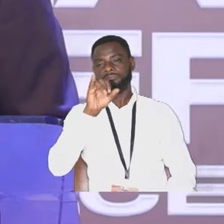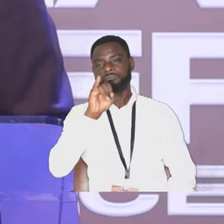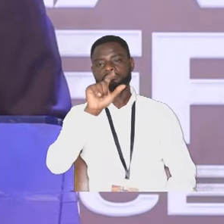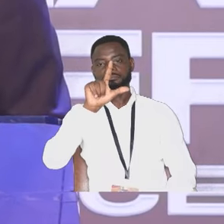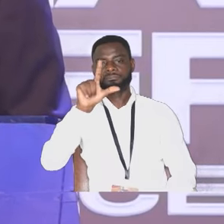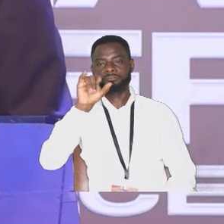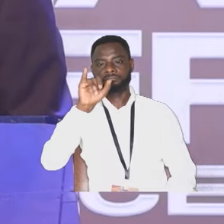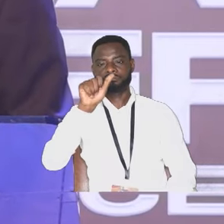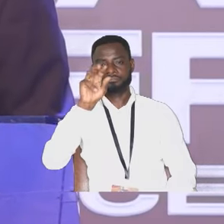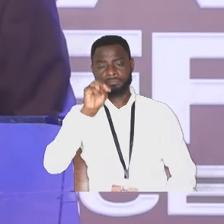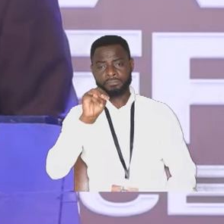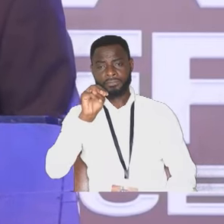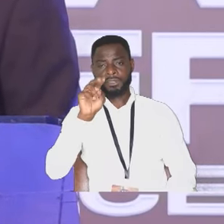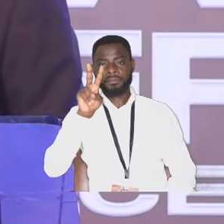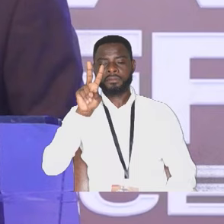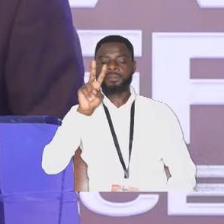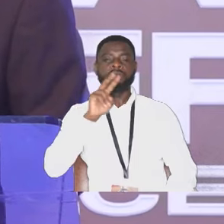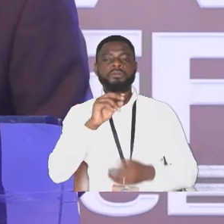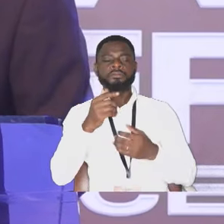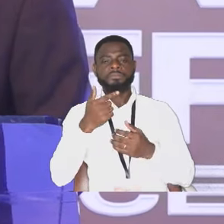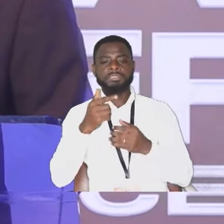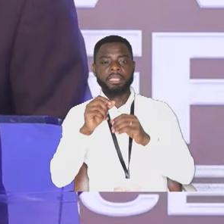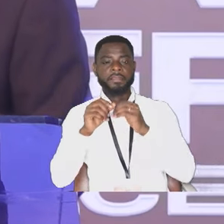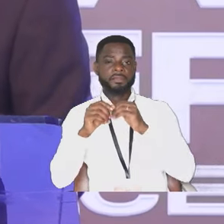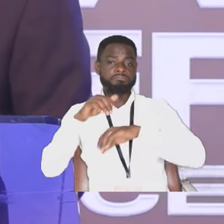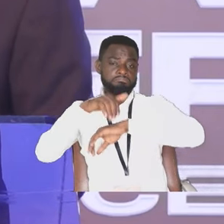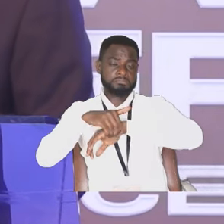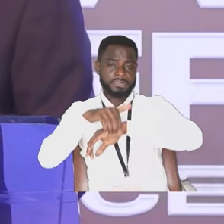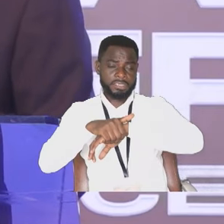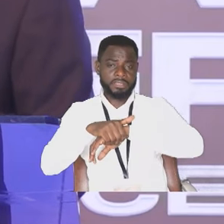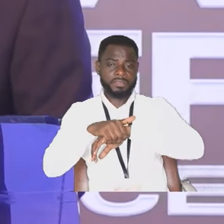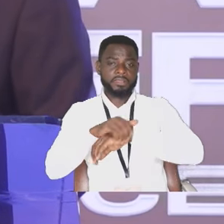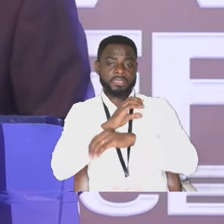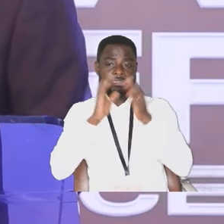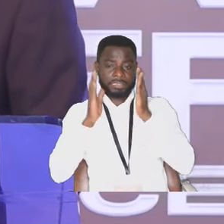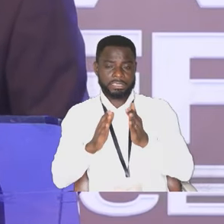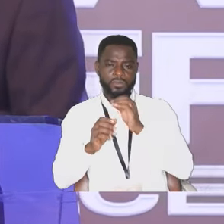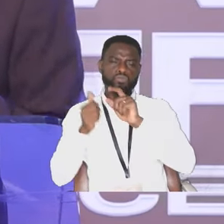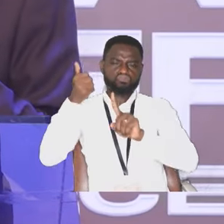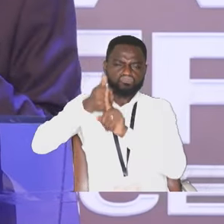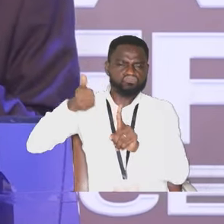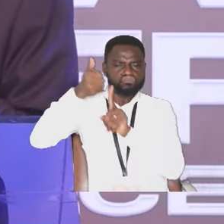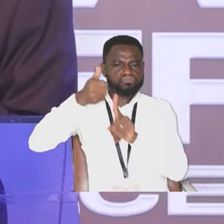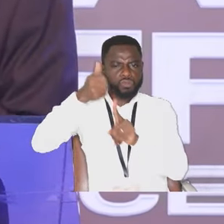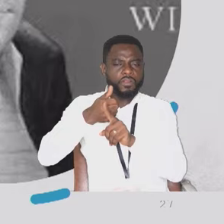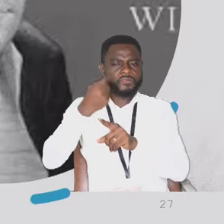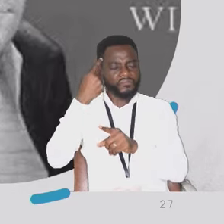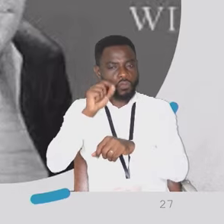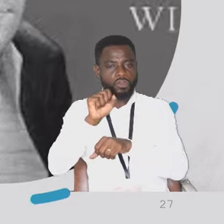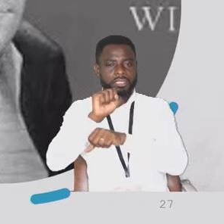was a British politician and philanthropist who advocated for abolishing the slave trade, even though it was a lucrative